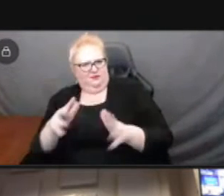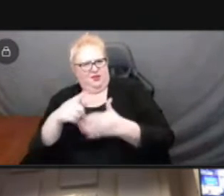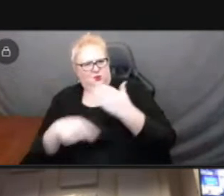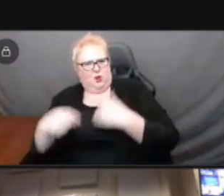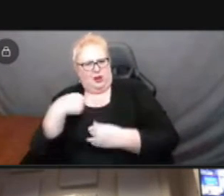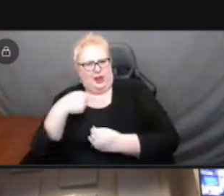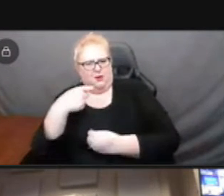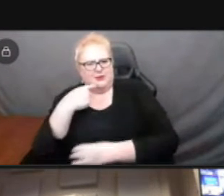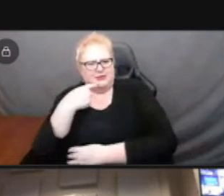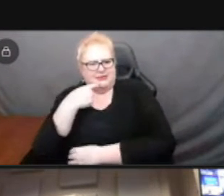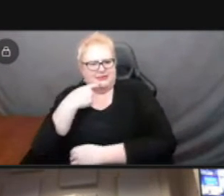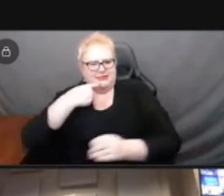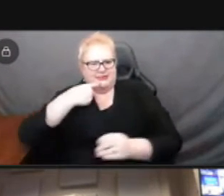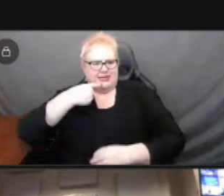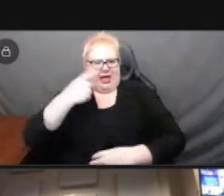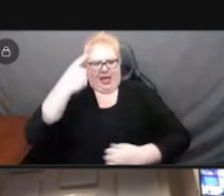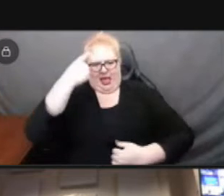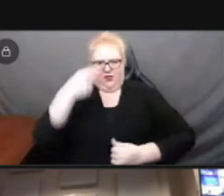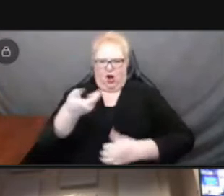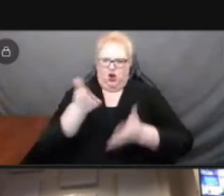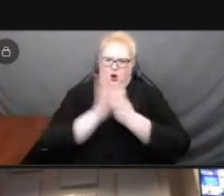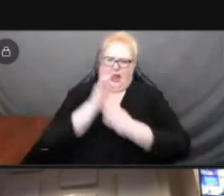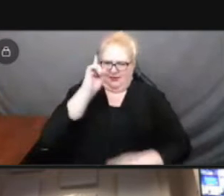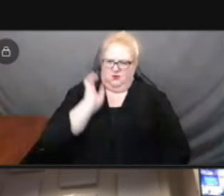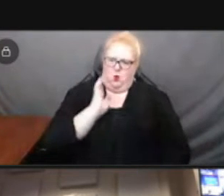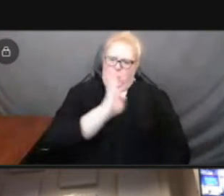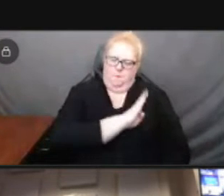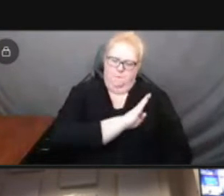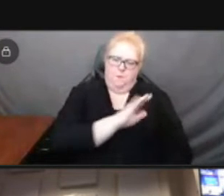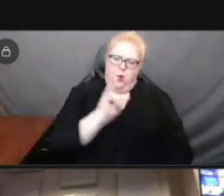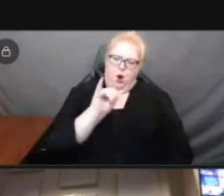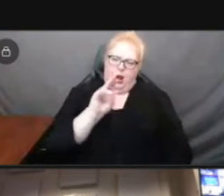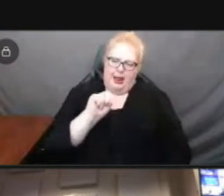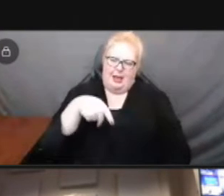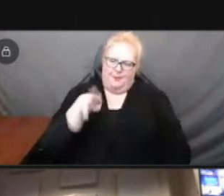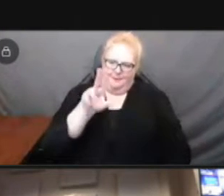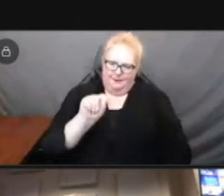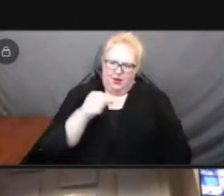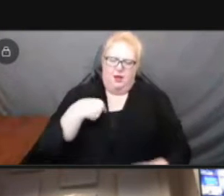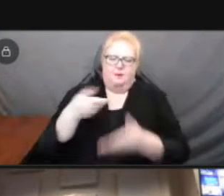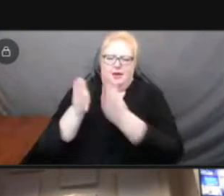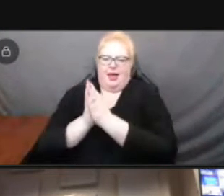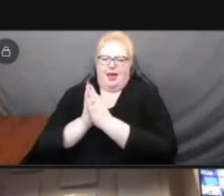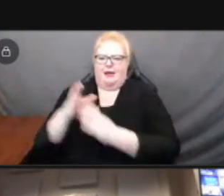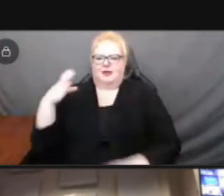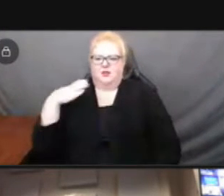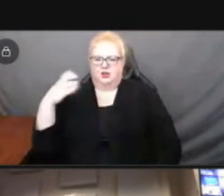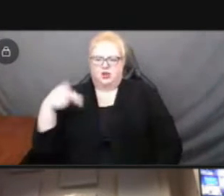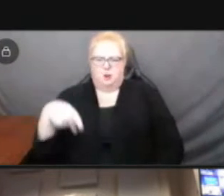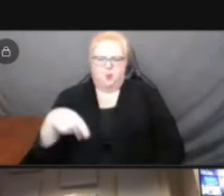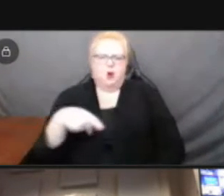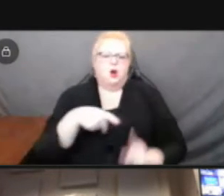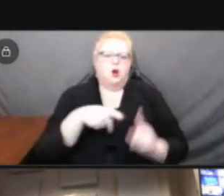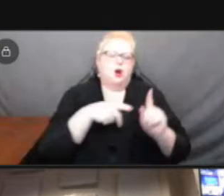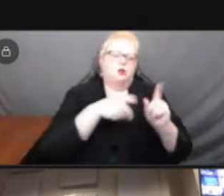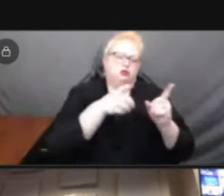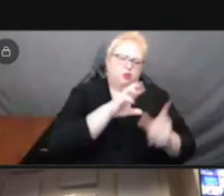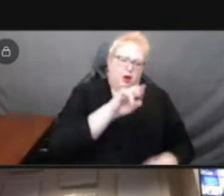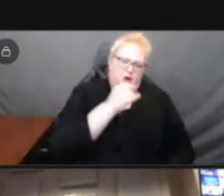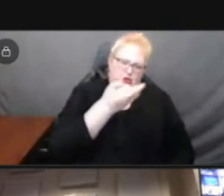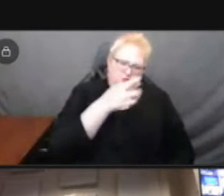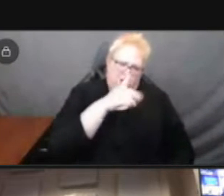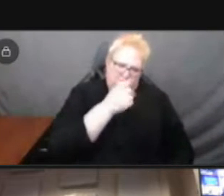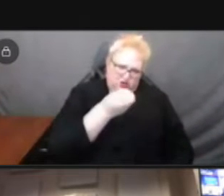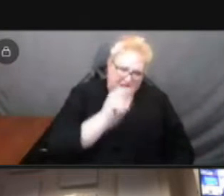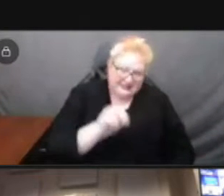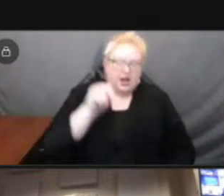Yeah, I thought you asked what board input. No, I said I was asking the chair. Director Richardson, Director Wright was talking,